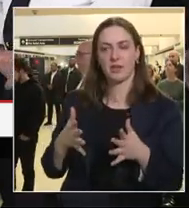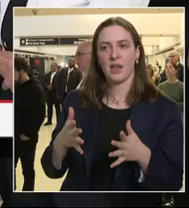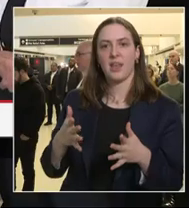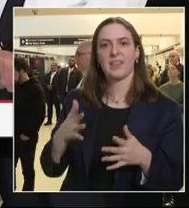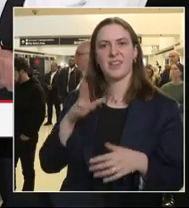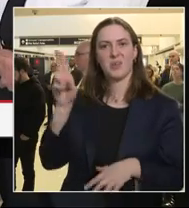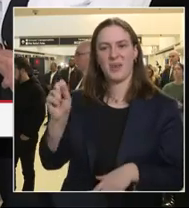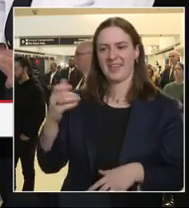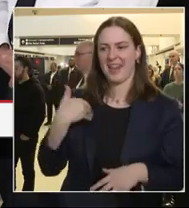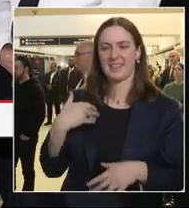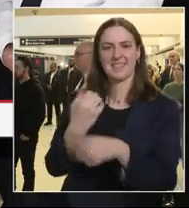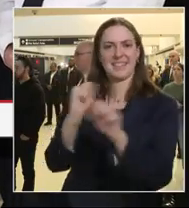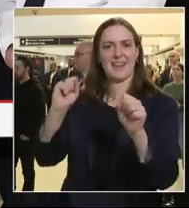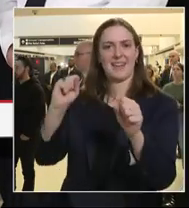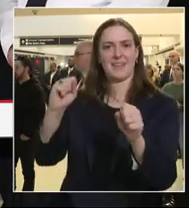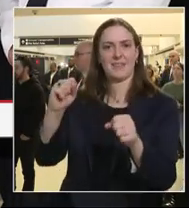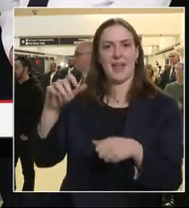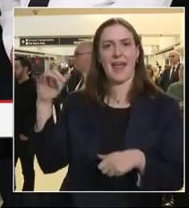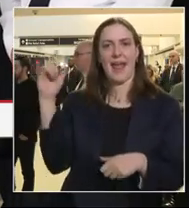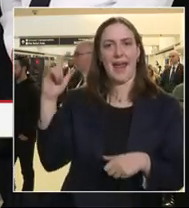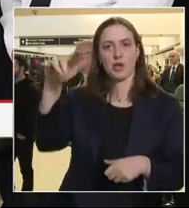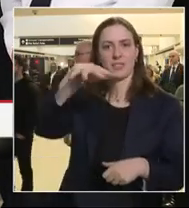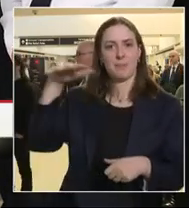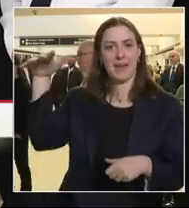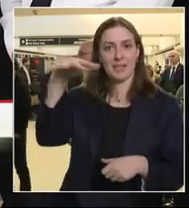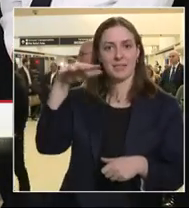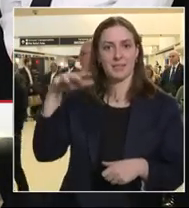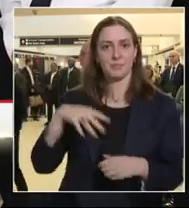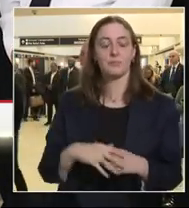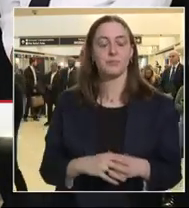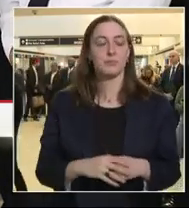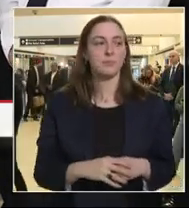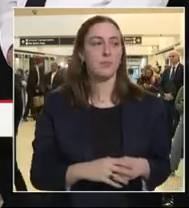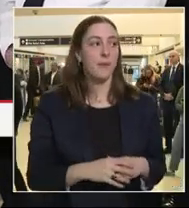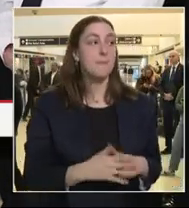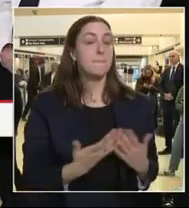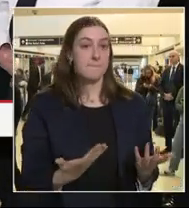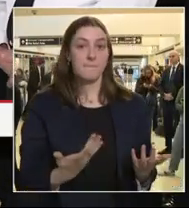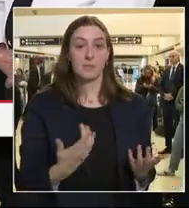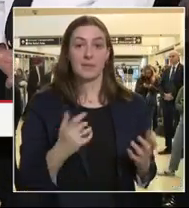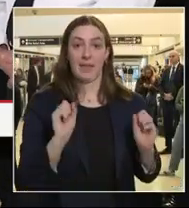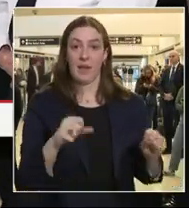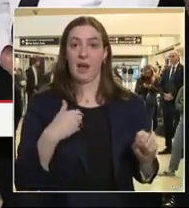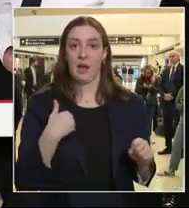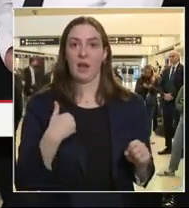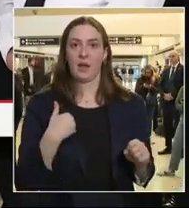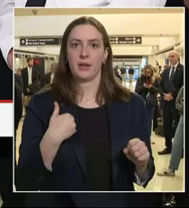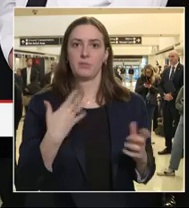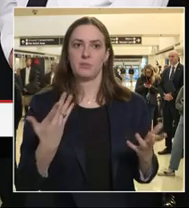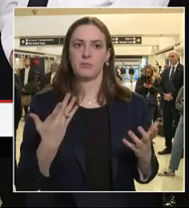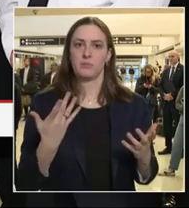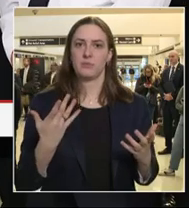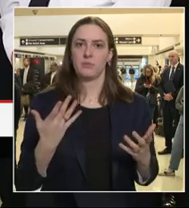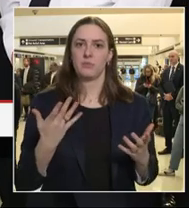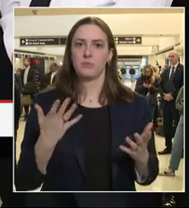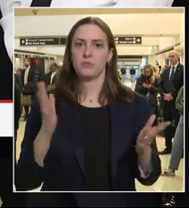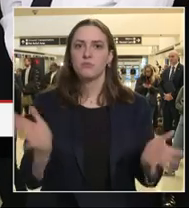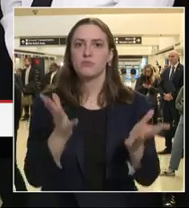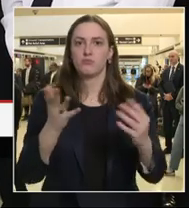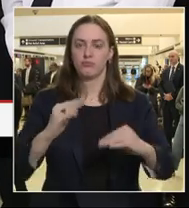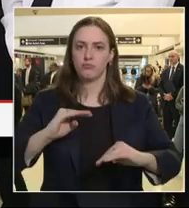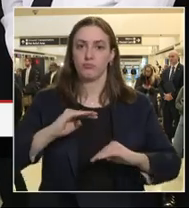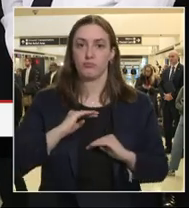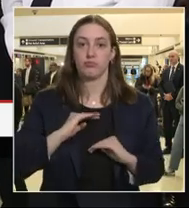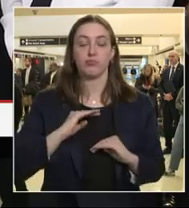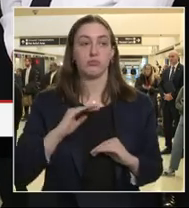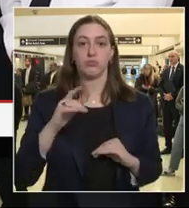question is, can I guarantee the American flying public that the United States has the most safe and secure airspace in the world? And the answer to